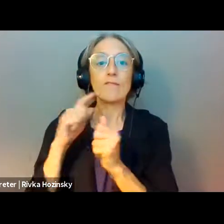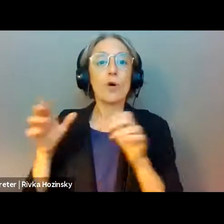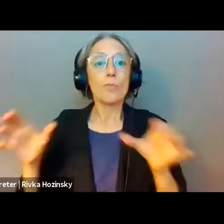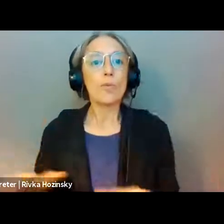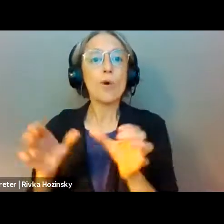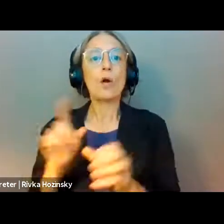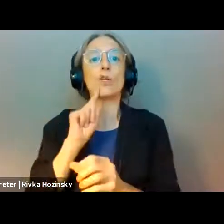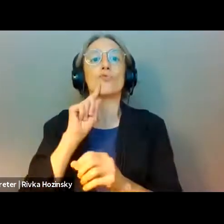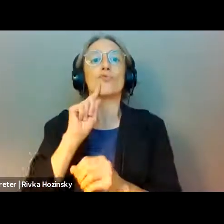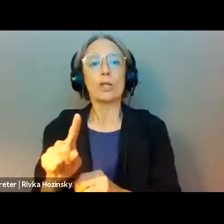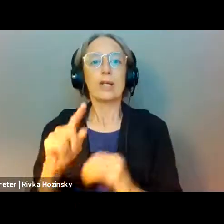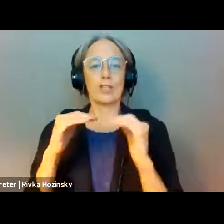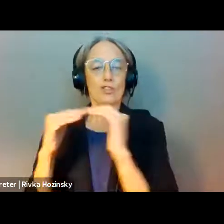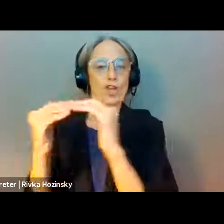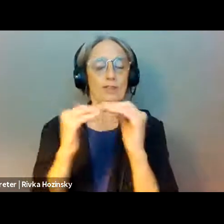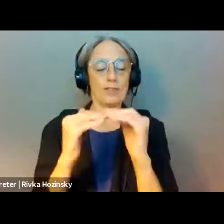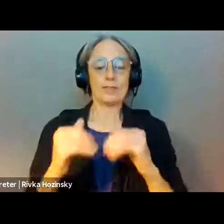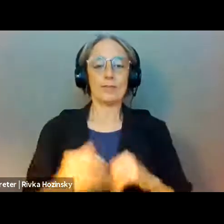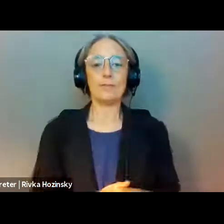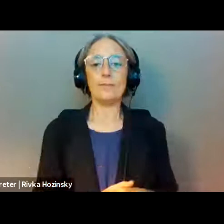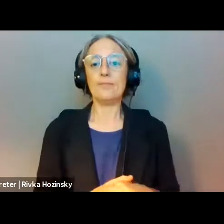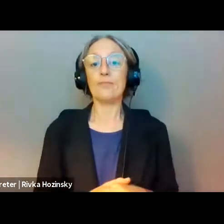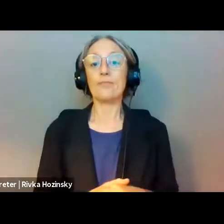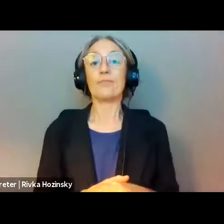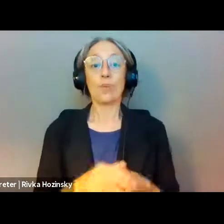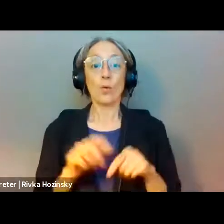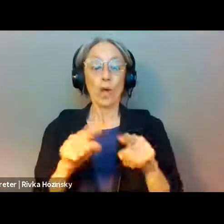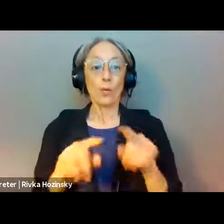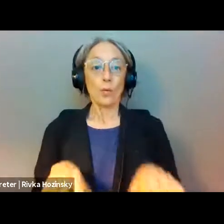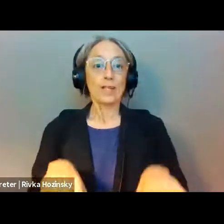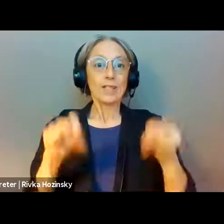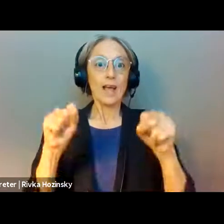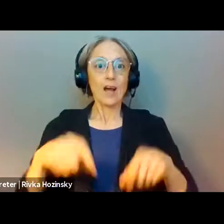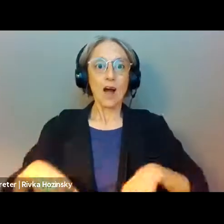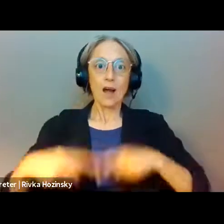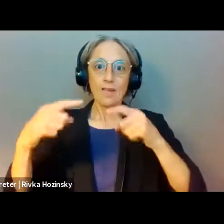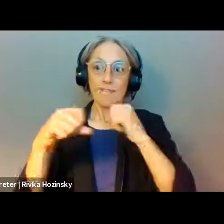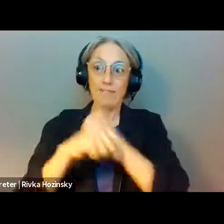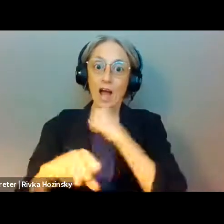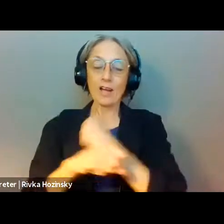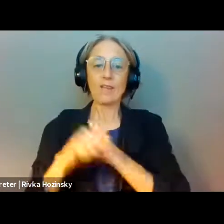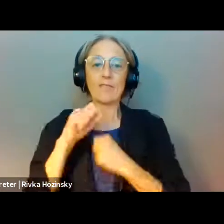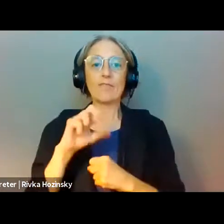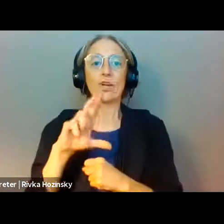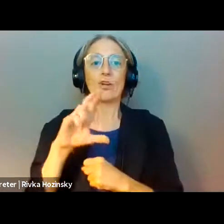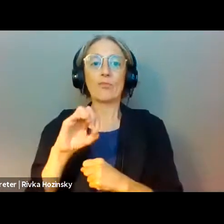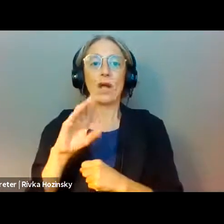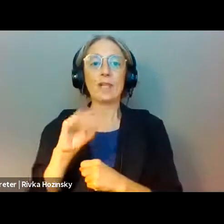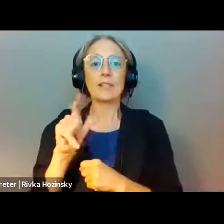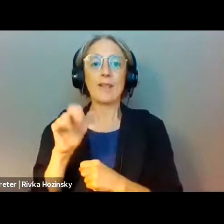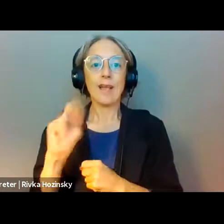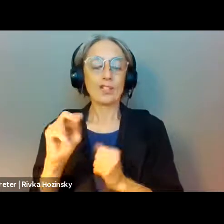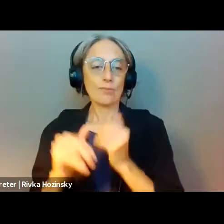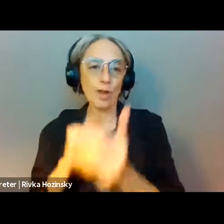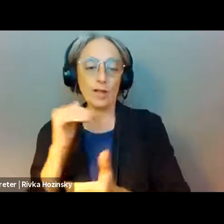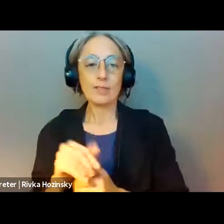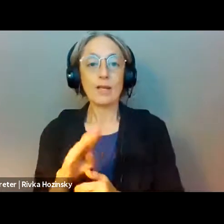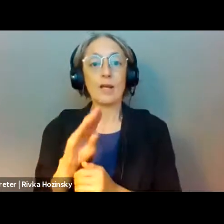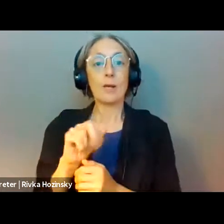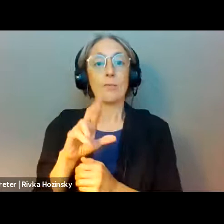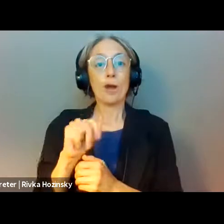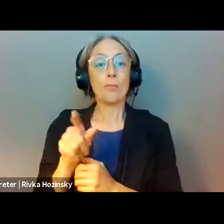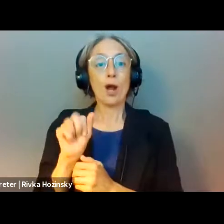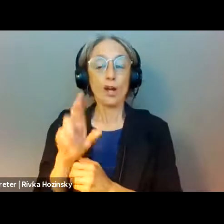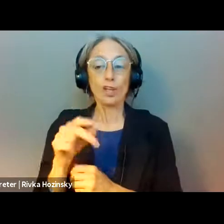as we take on these fights in this reconciliation process. Reverend Barber says that this reckoning demands of us